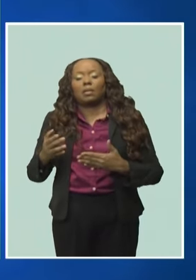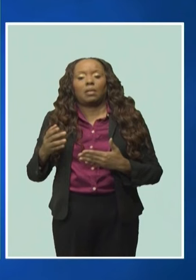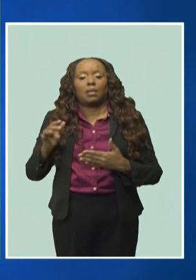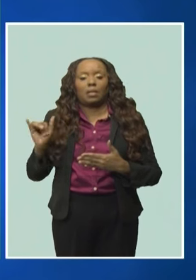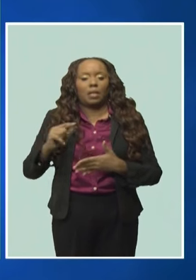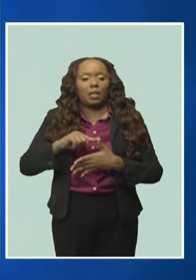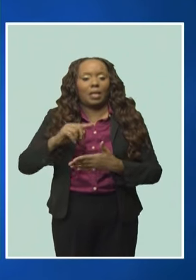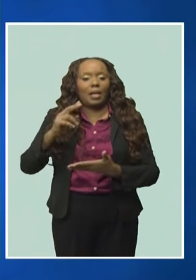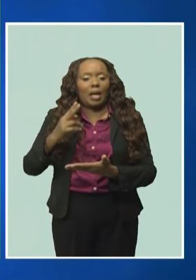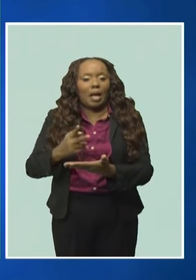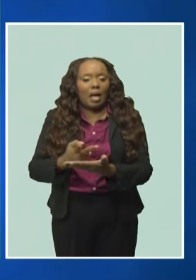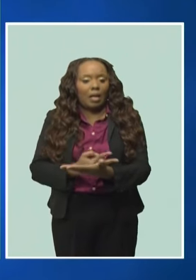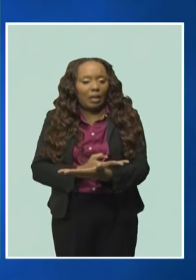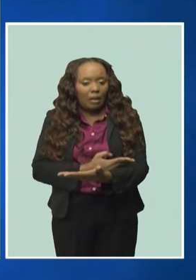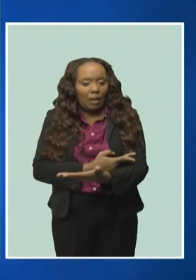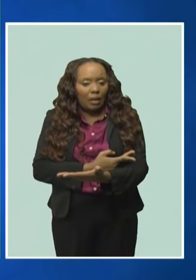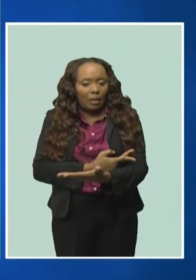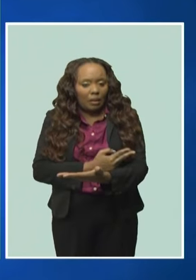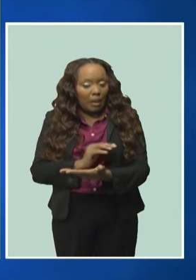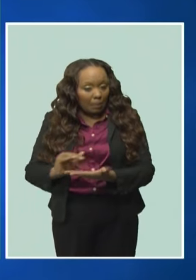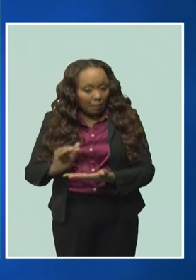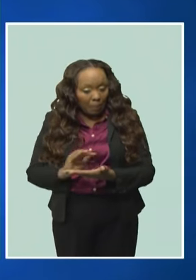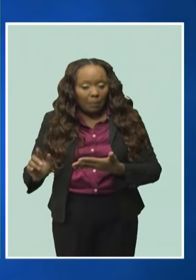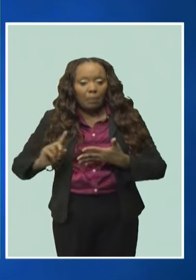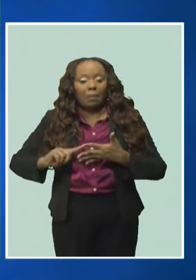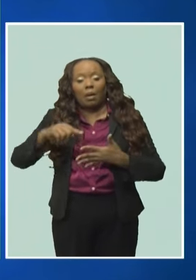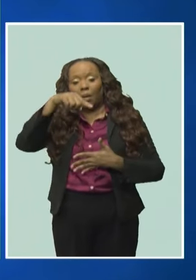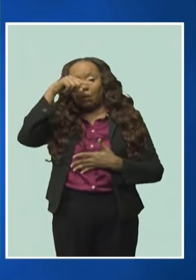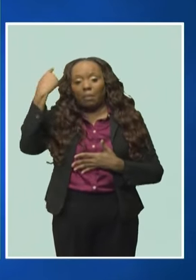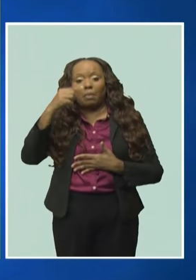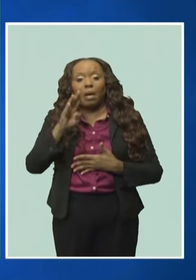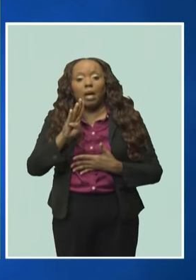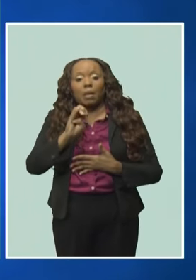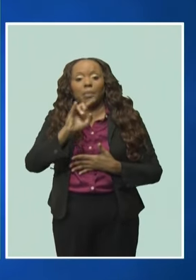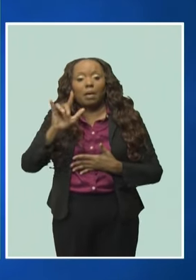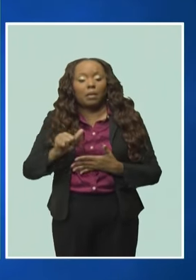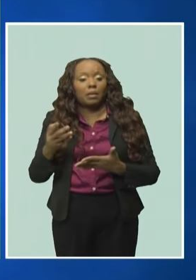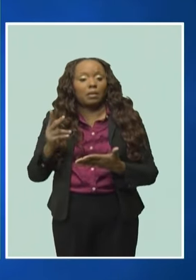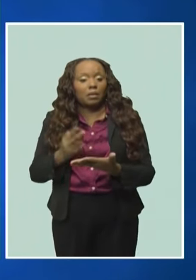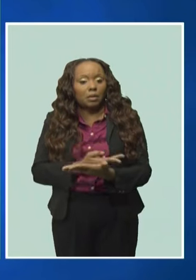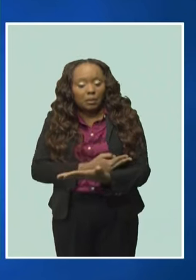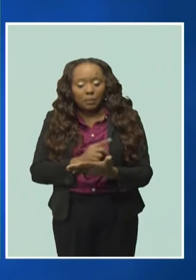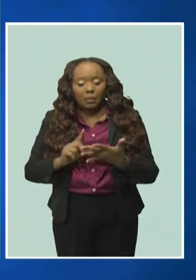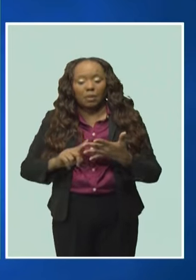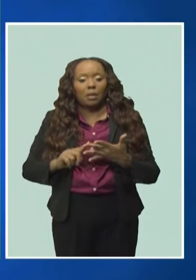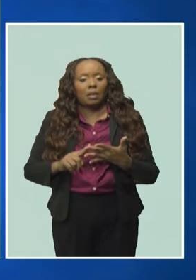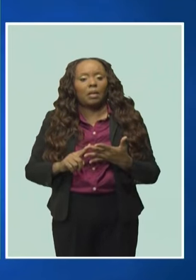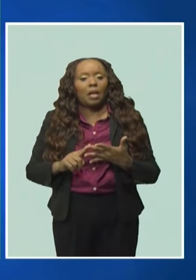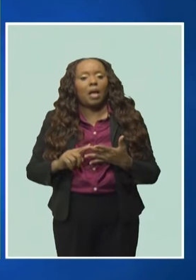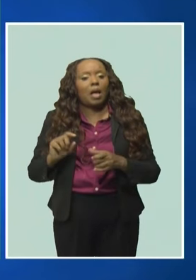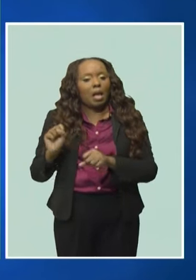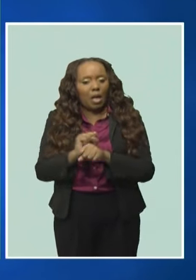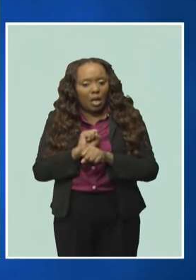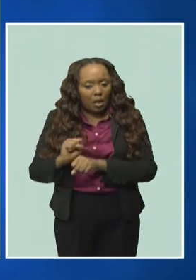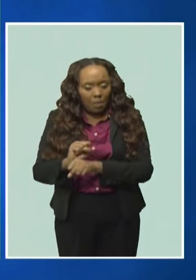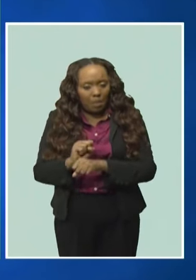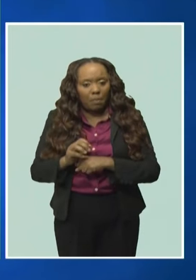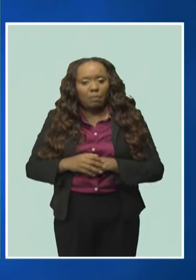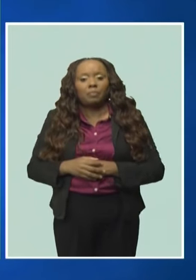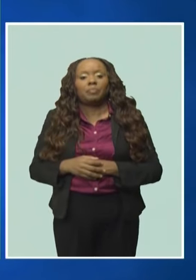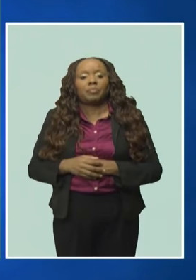the rearing of back-belly sheep, and the exchange of labor. The accommodation of farmers and